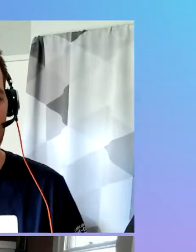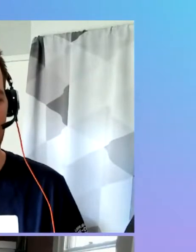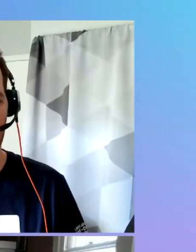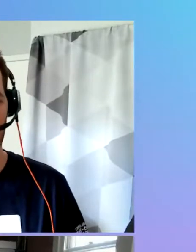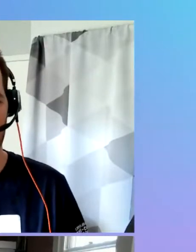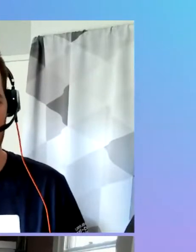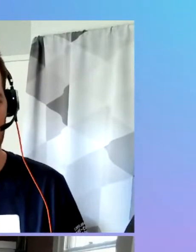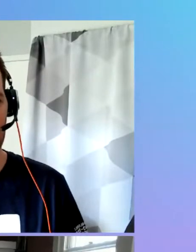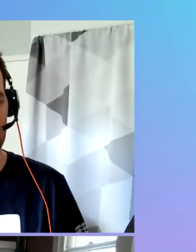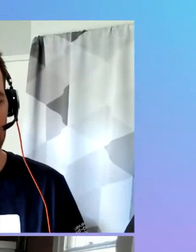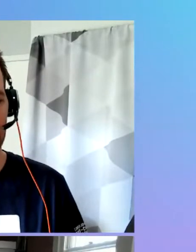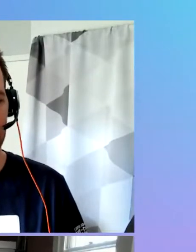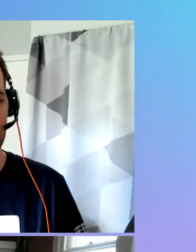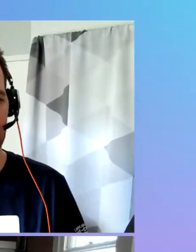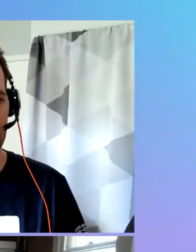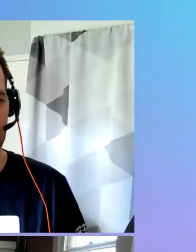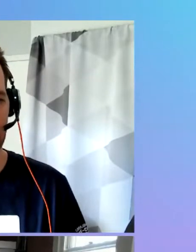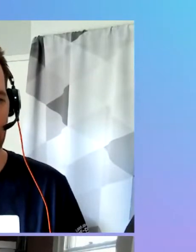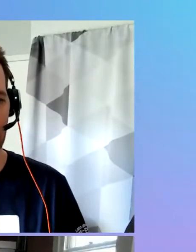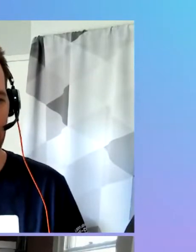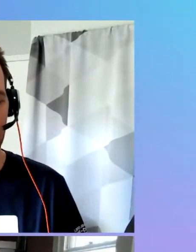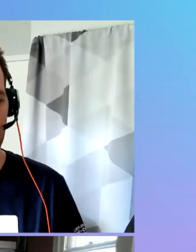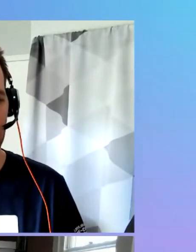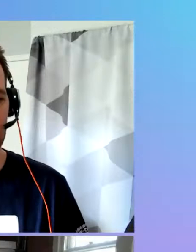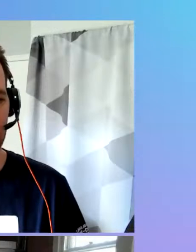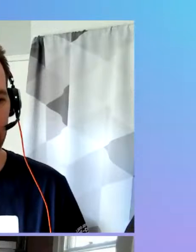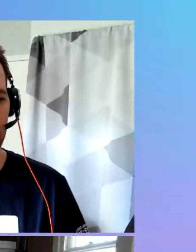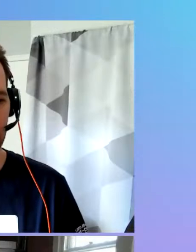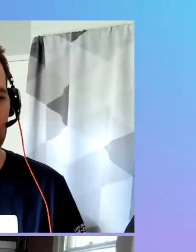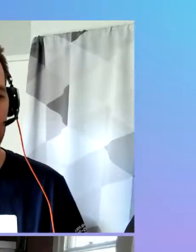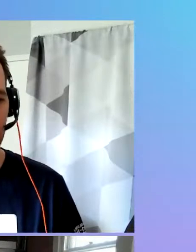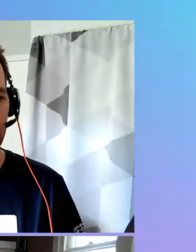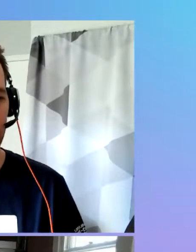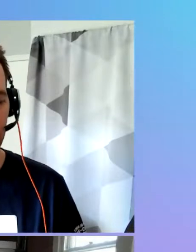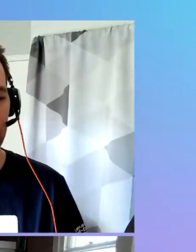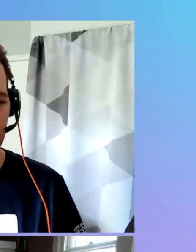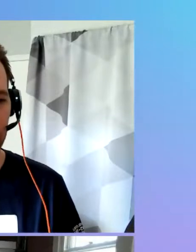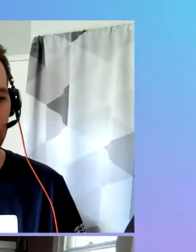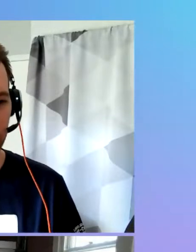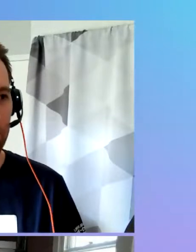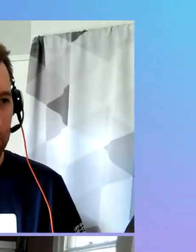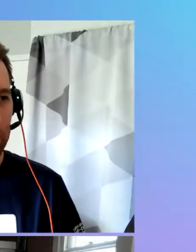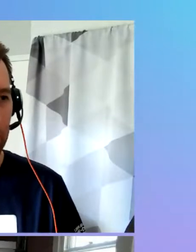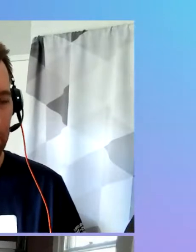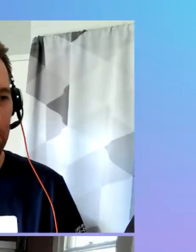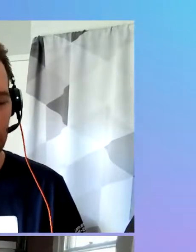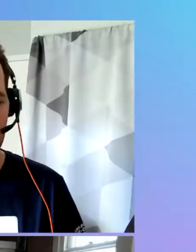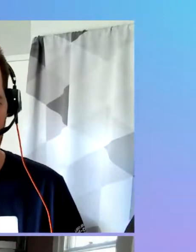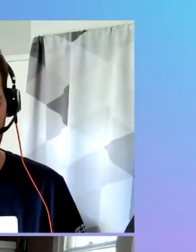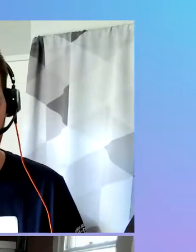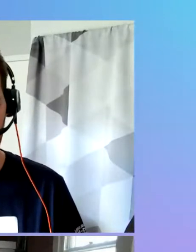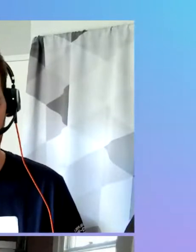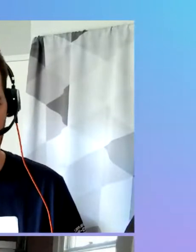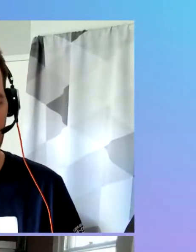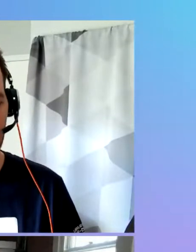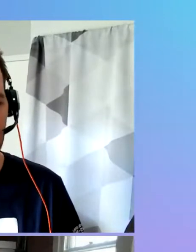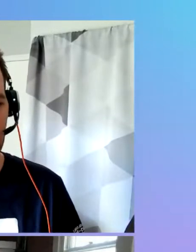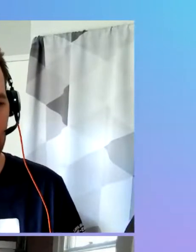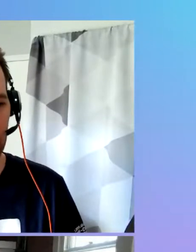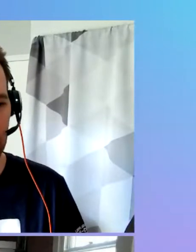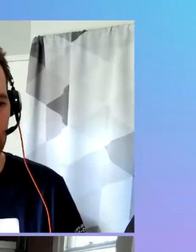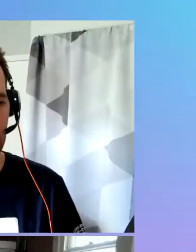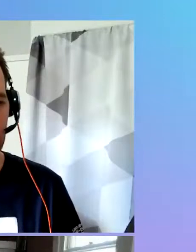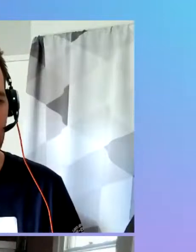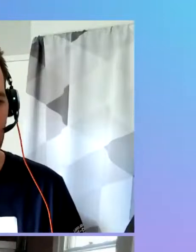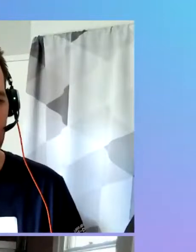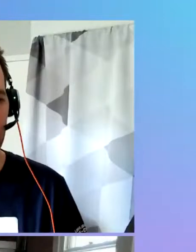those. So, but our goal is to get a foundation established where we can offer those for charitable